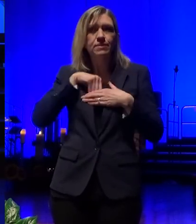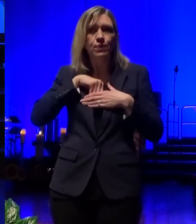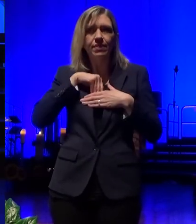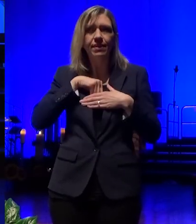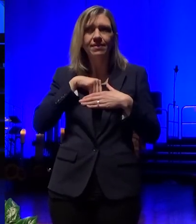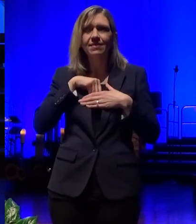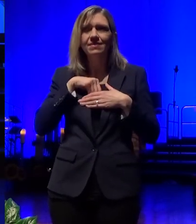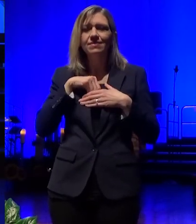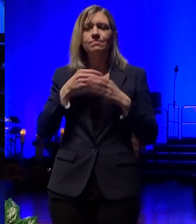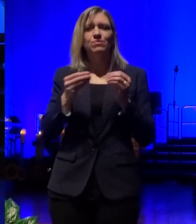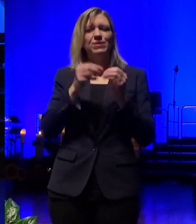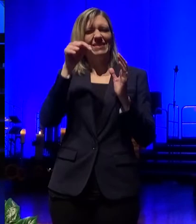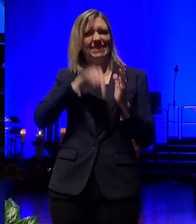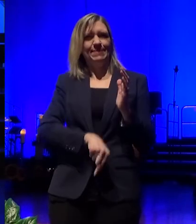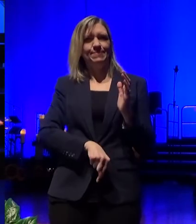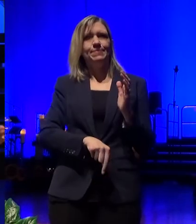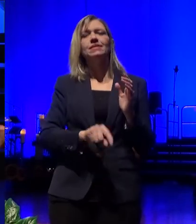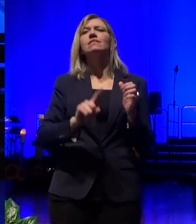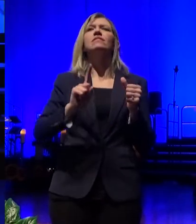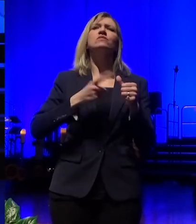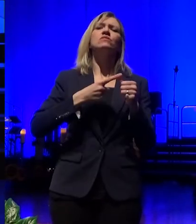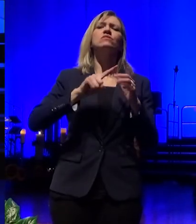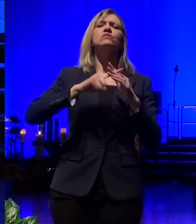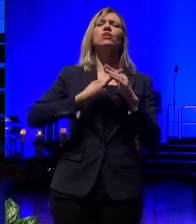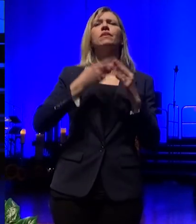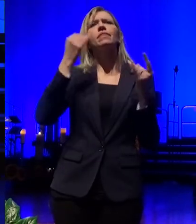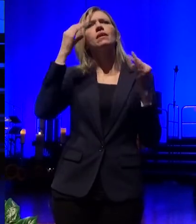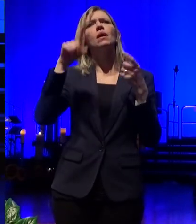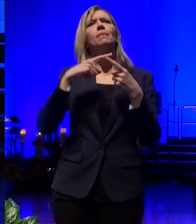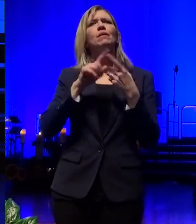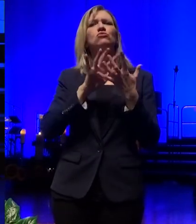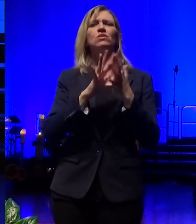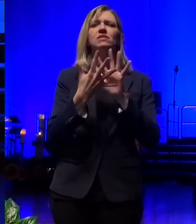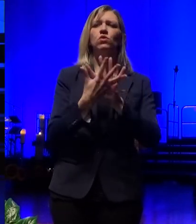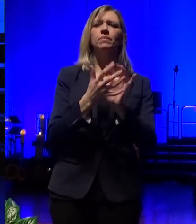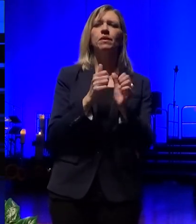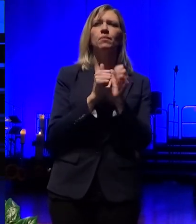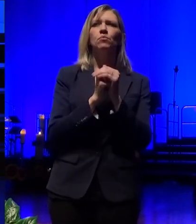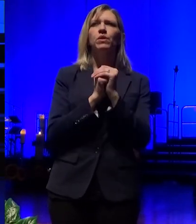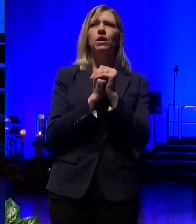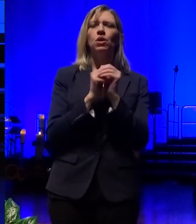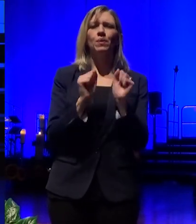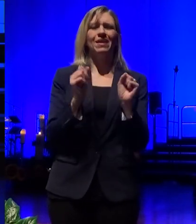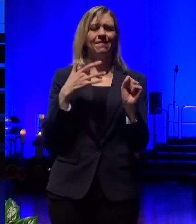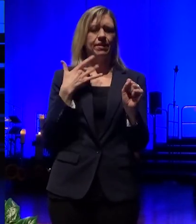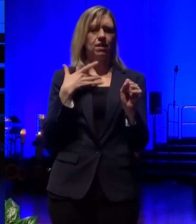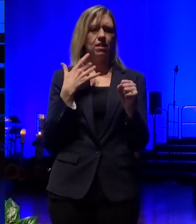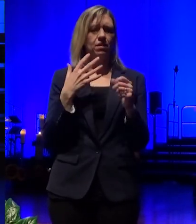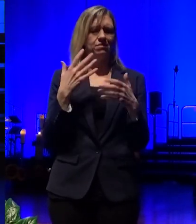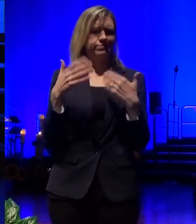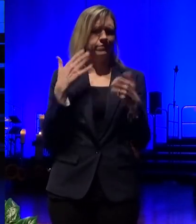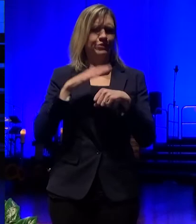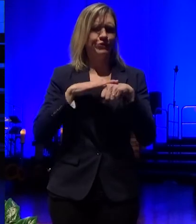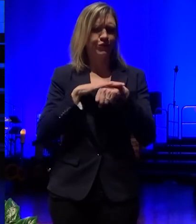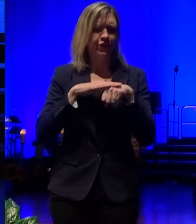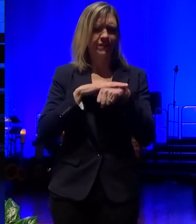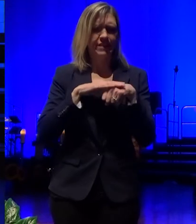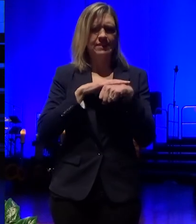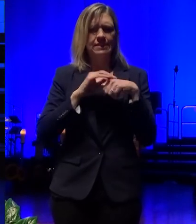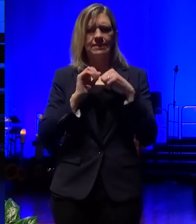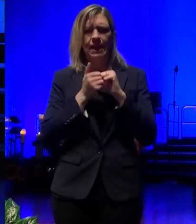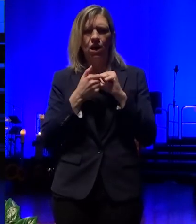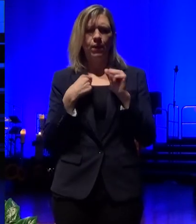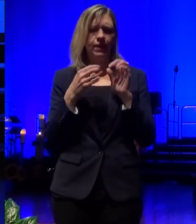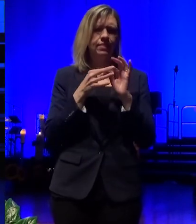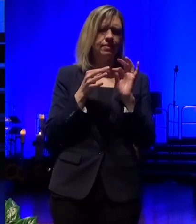us. At first, when we hear about transformative prayer, we might get caught up in the surface realm of the surface mind of what